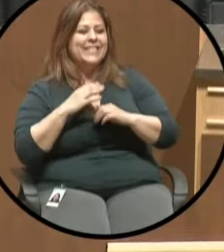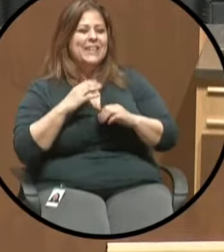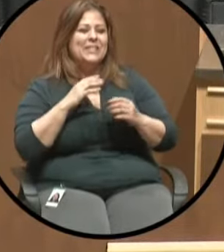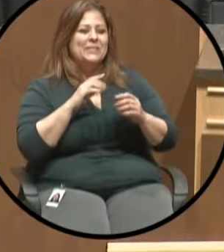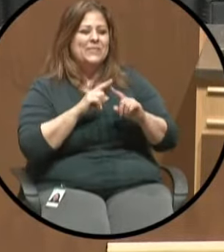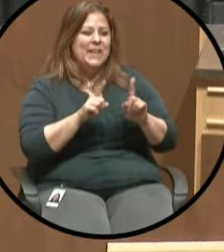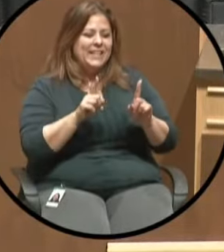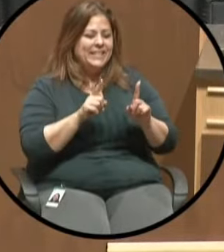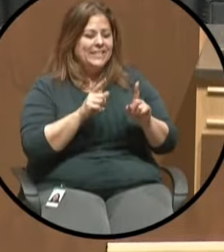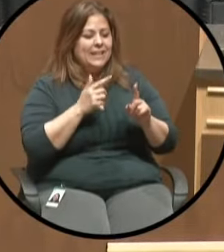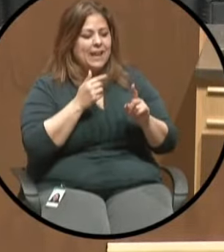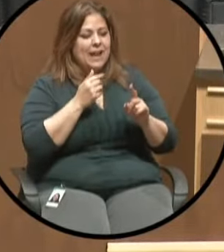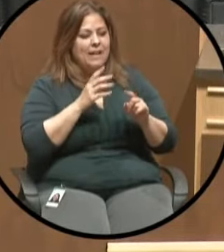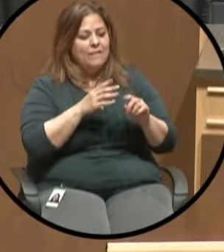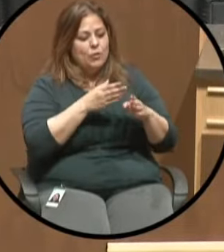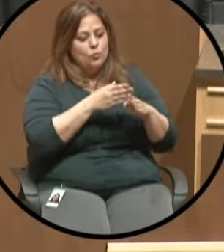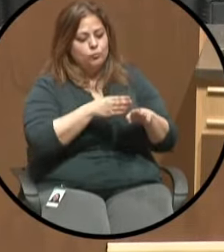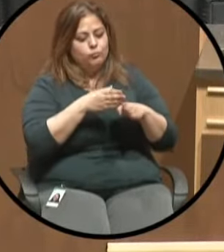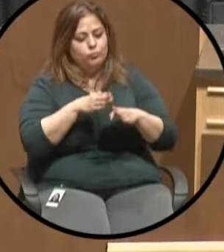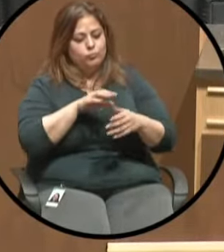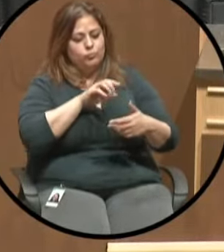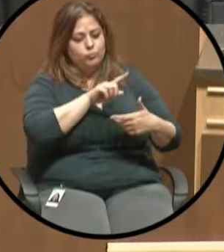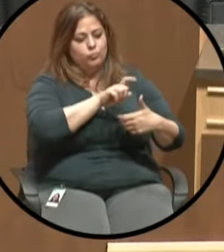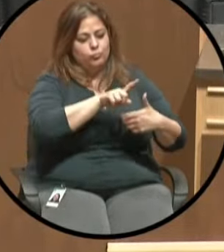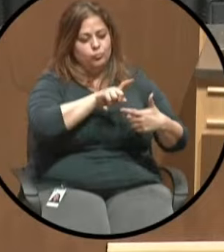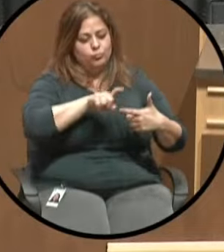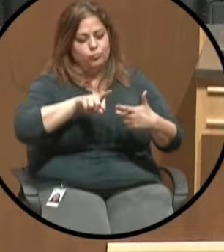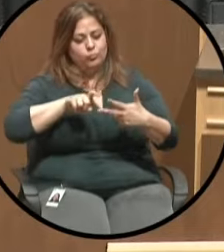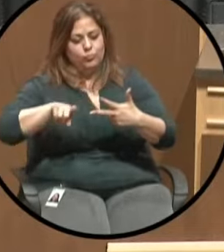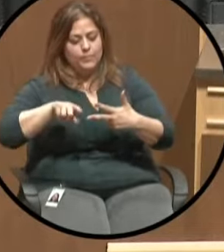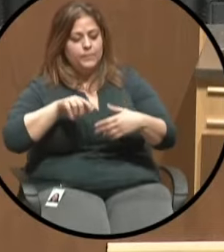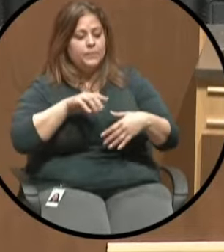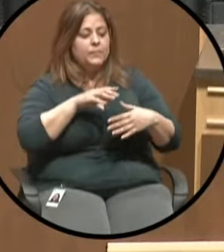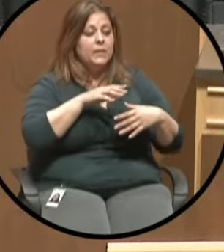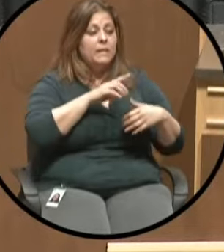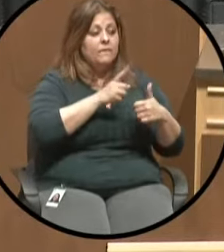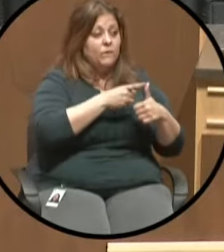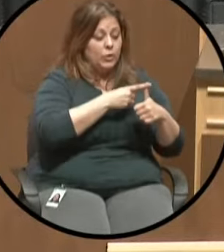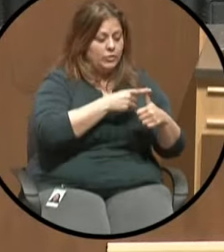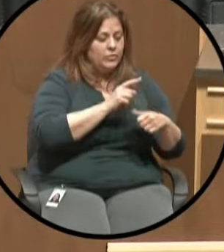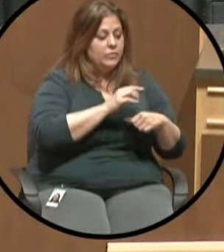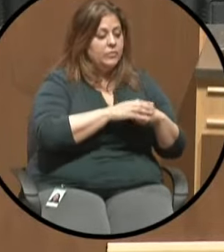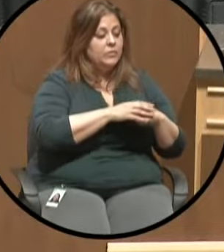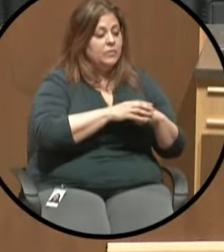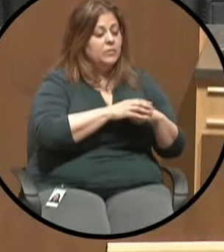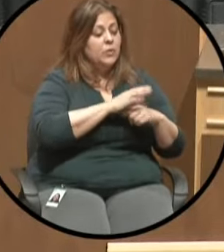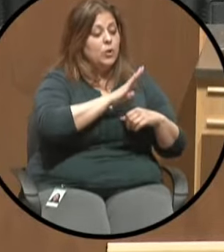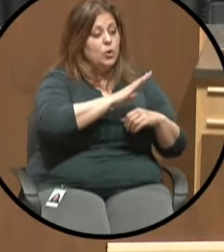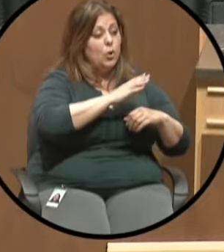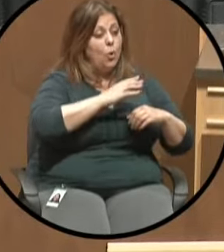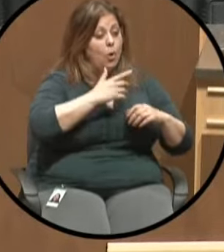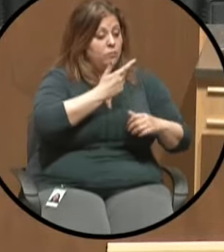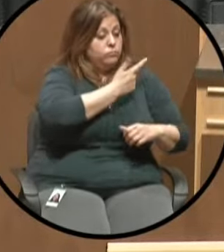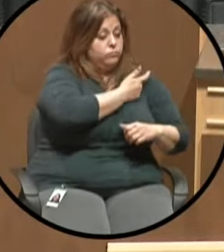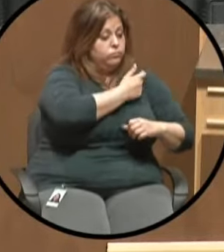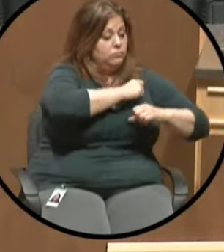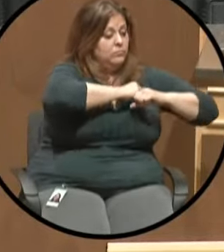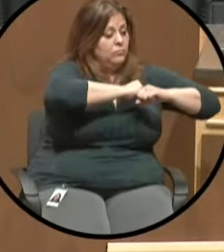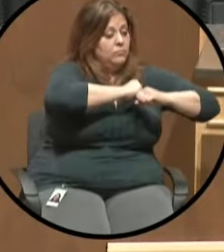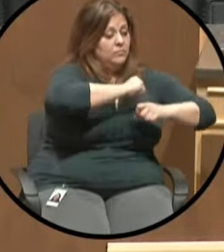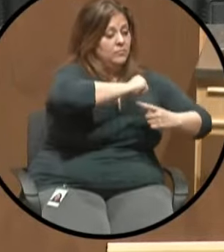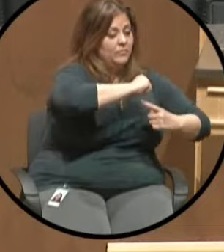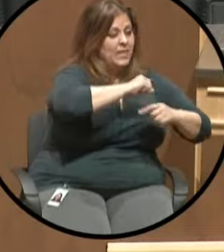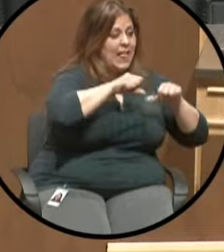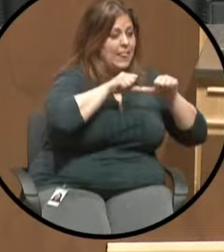into a couple of different sections. So first one, how long is it going to last? How long will immunity last? We don't know. We've